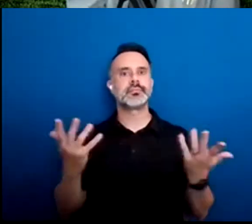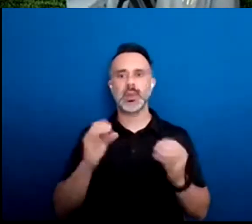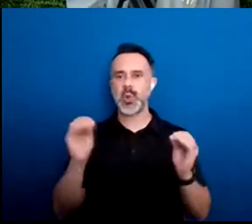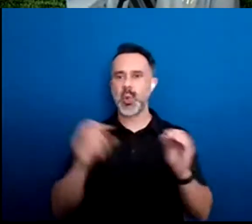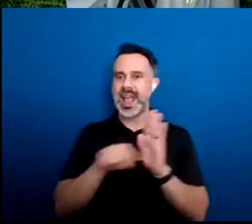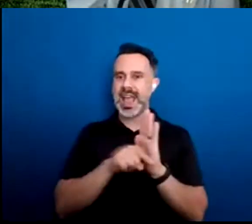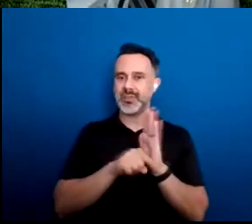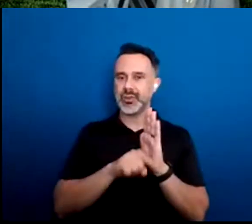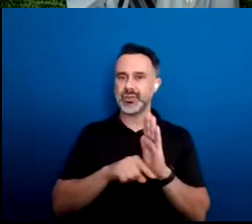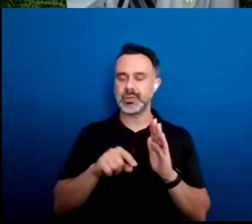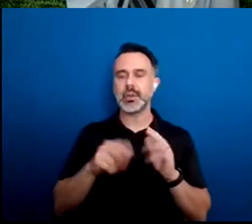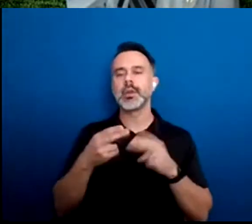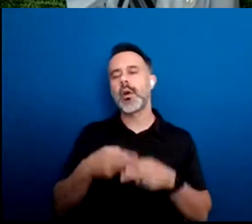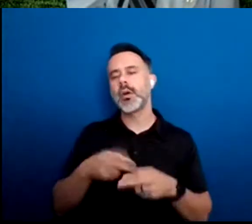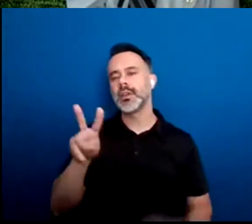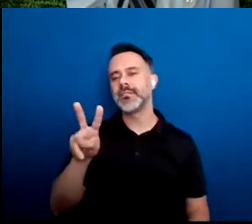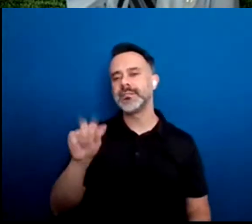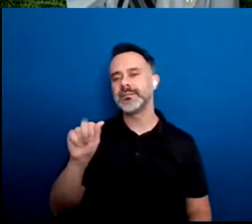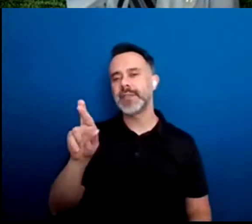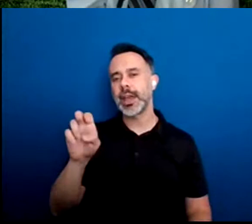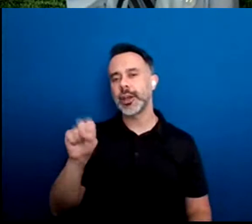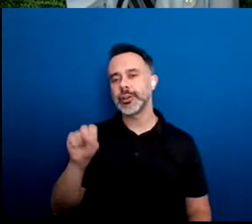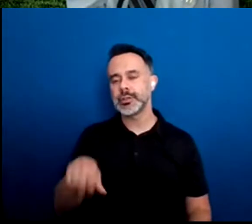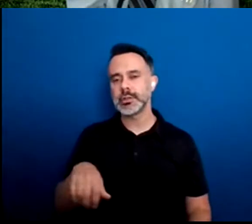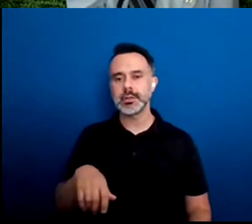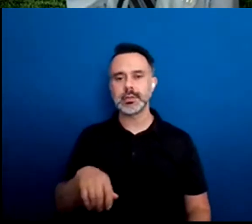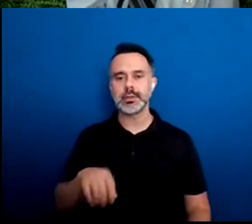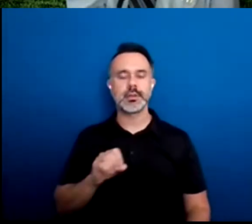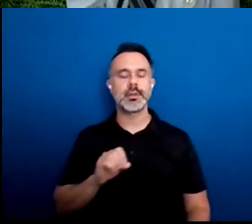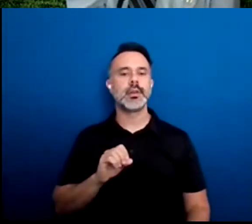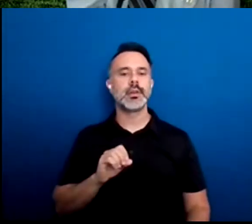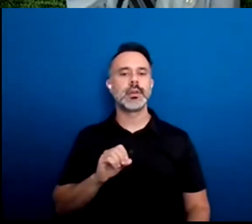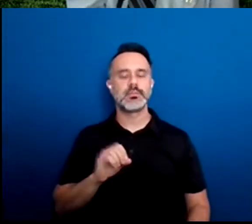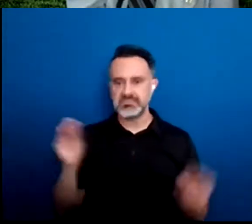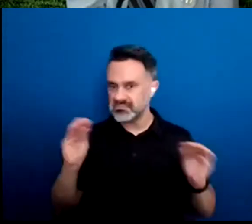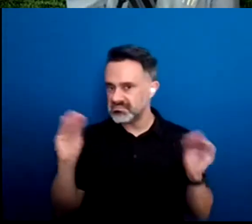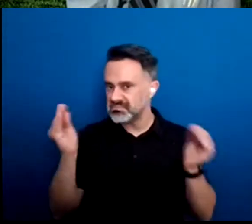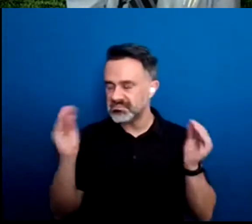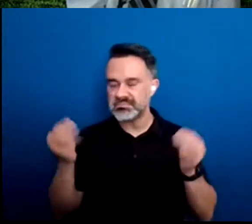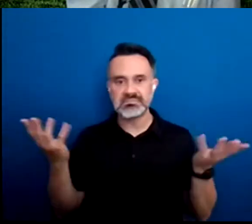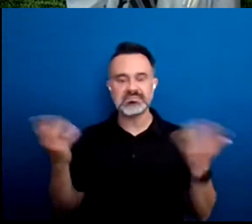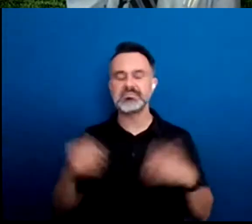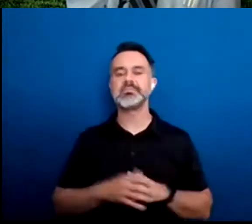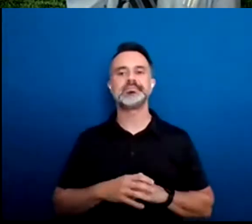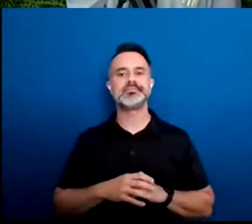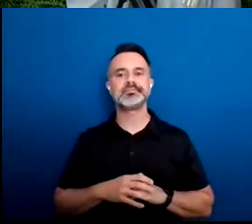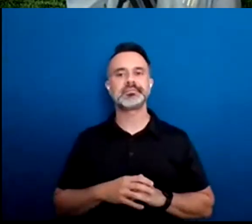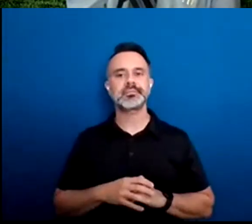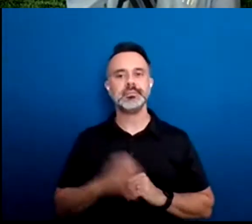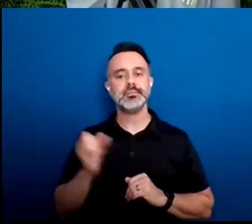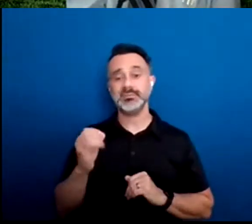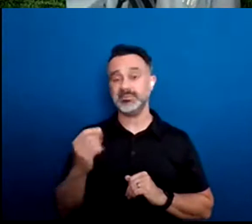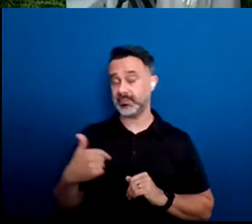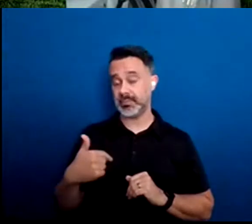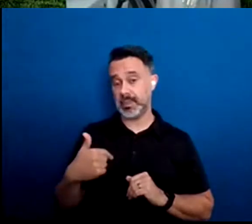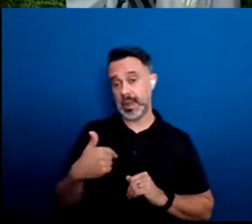reported, called VAERS. And so I think it remains